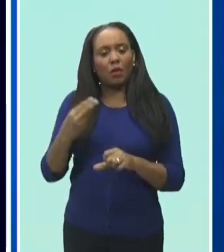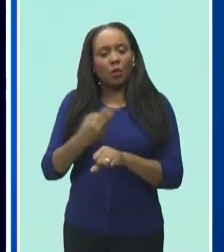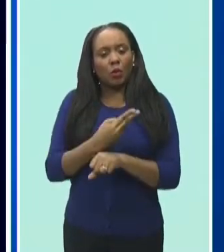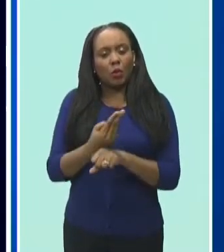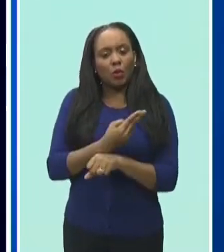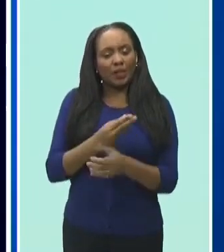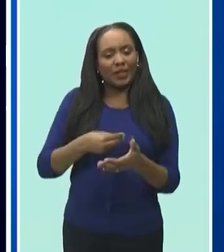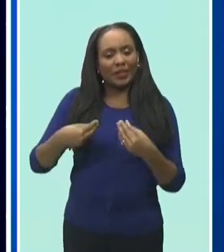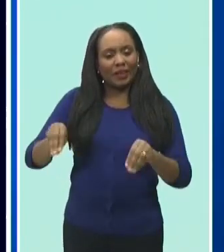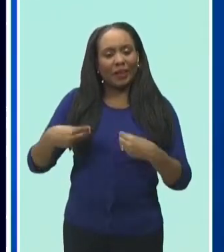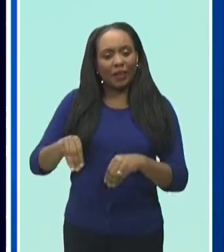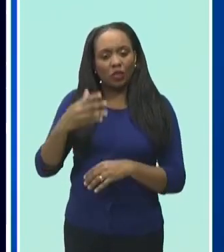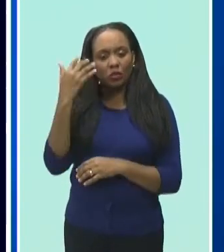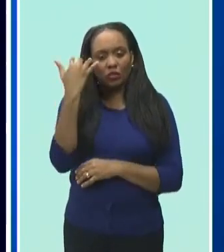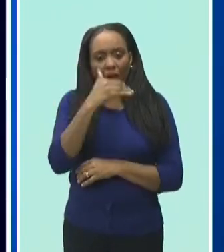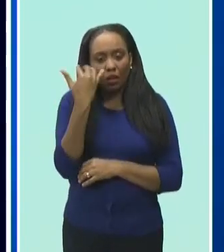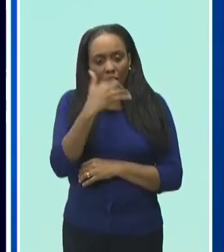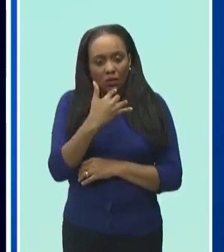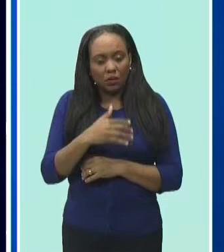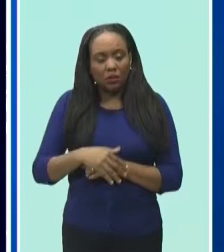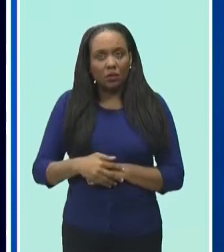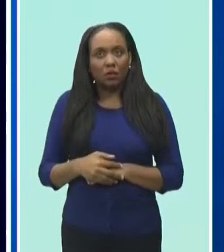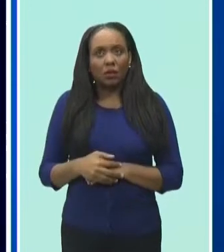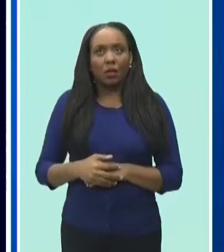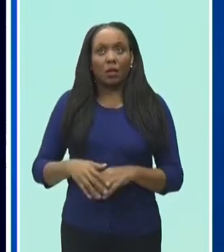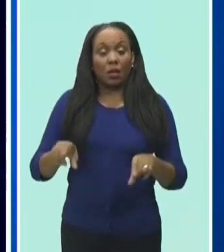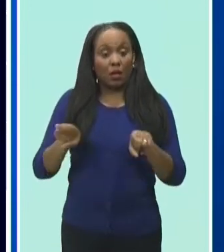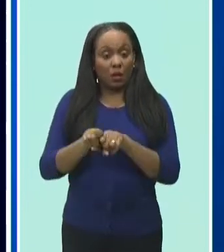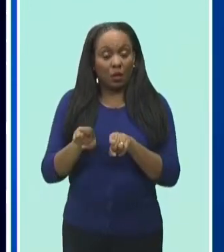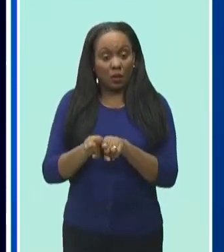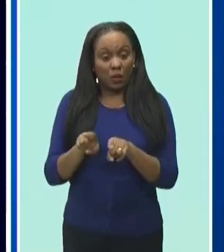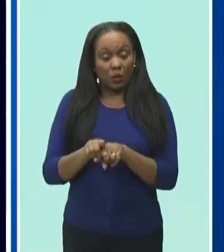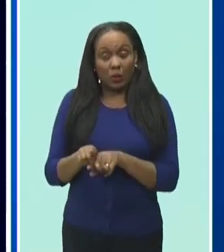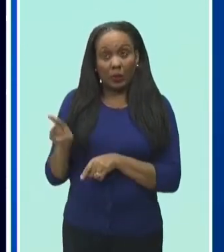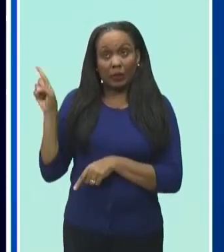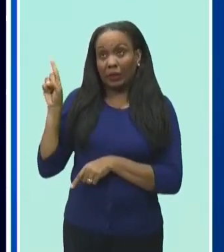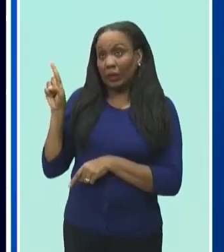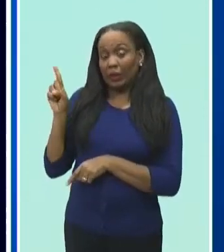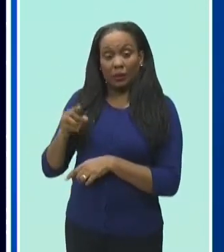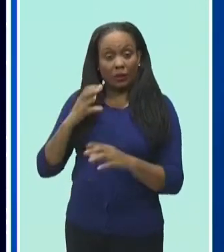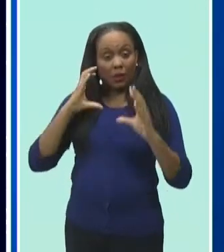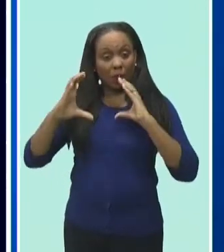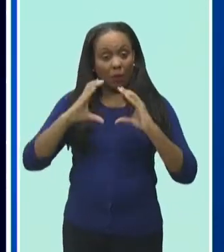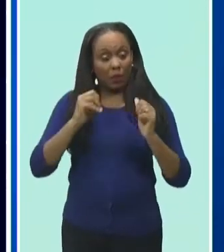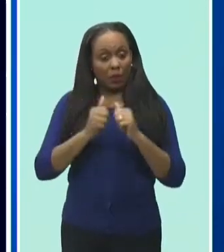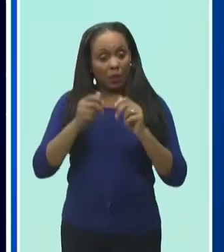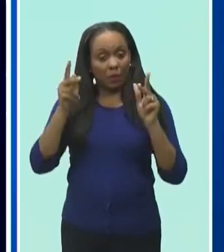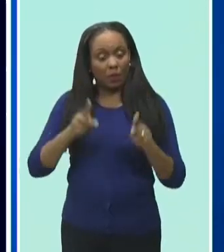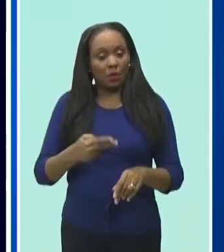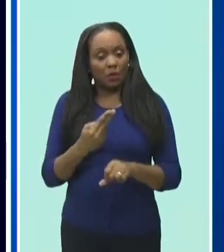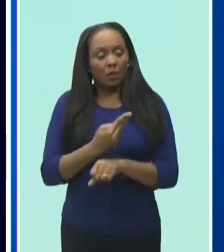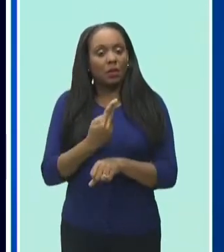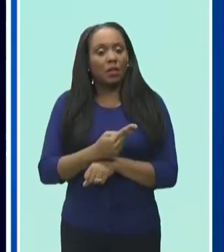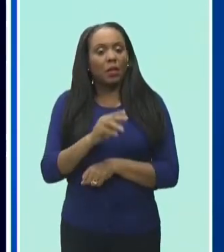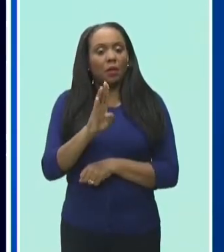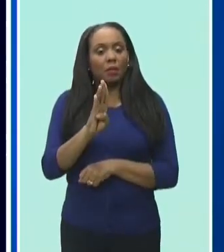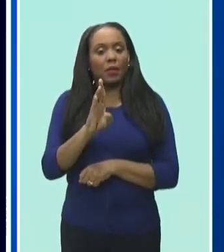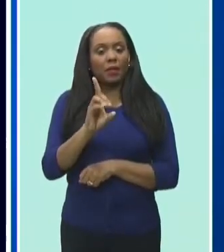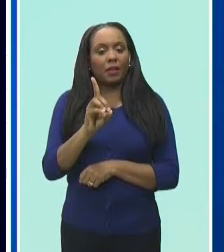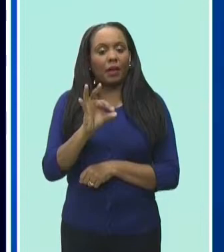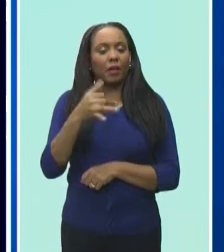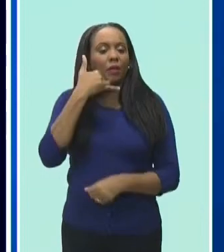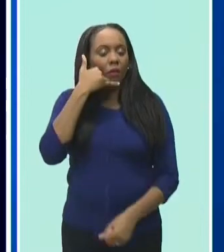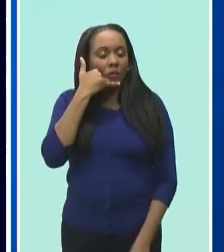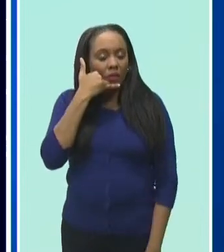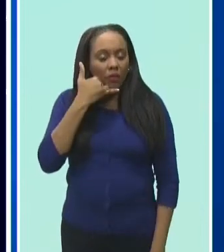the 7th and 10th of August 2018, he knowingly communicated with a person using a BDF mobile phone. The